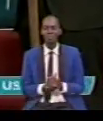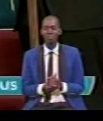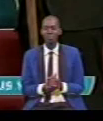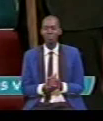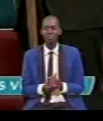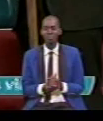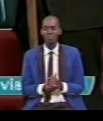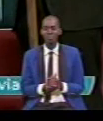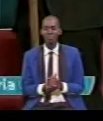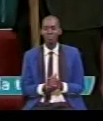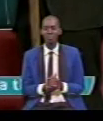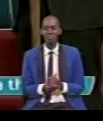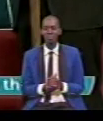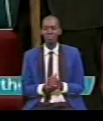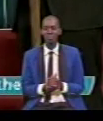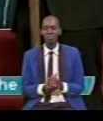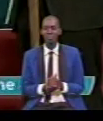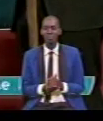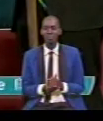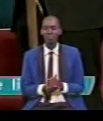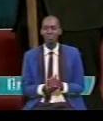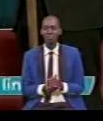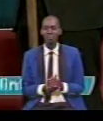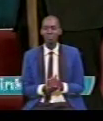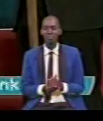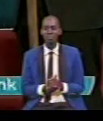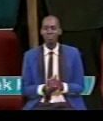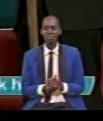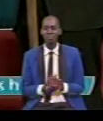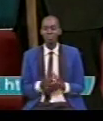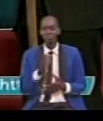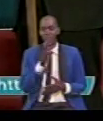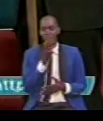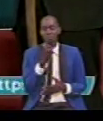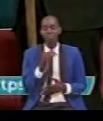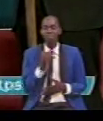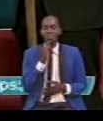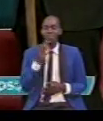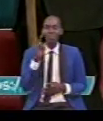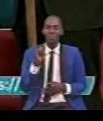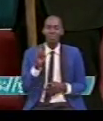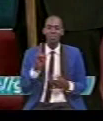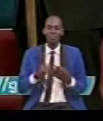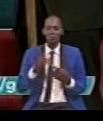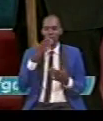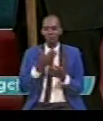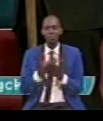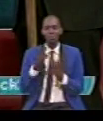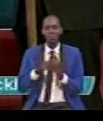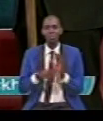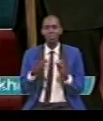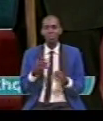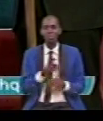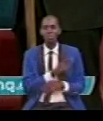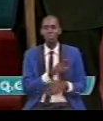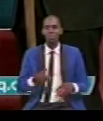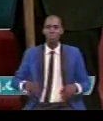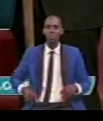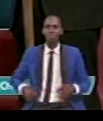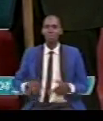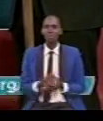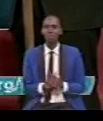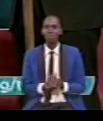Her name is Felistas. She is testifying to the goodness of the Lord.